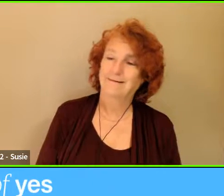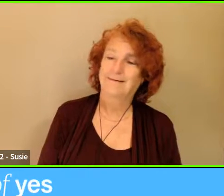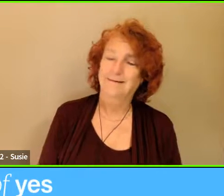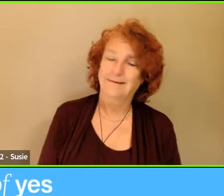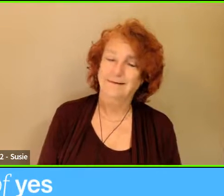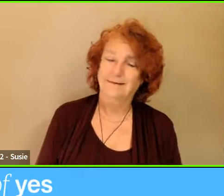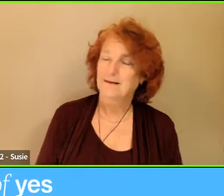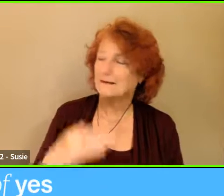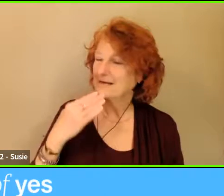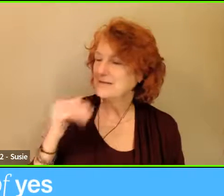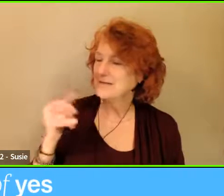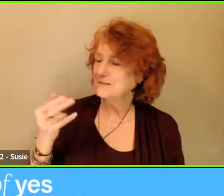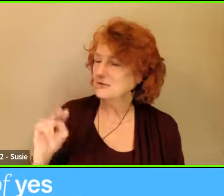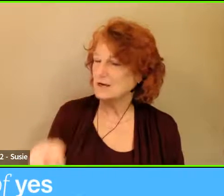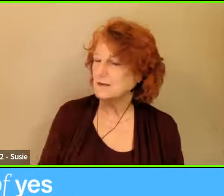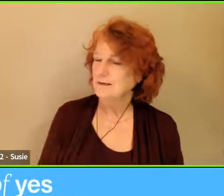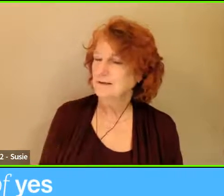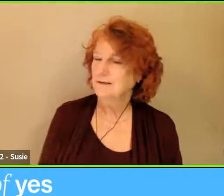Thanks, John.